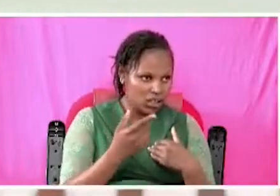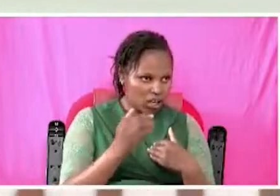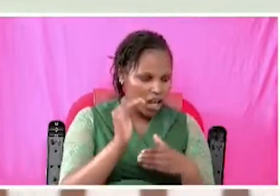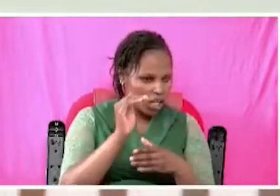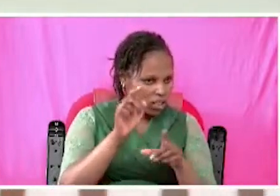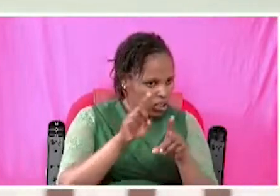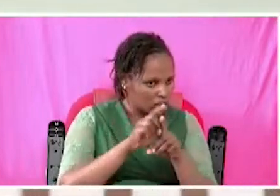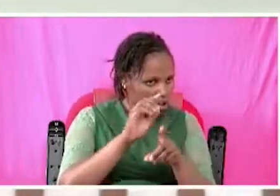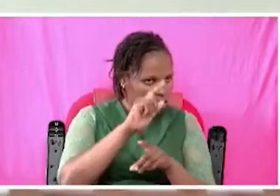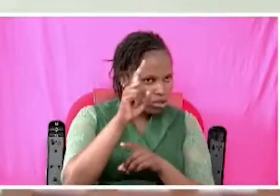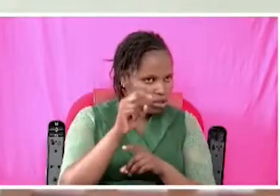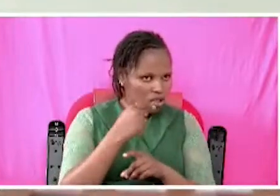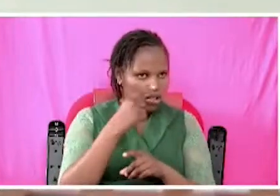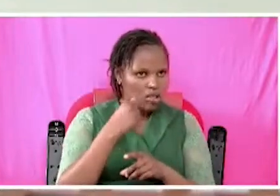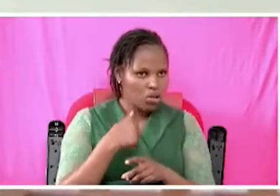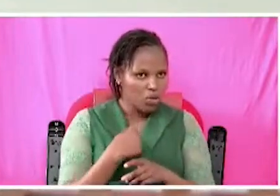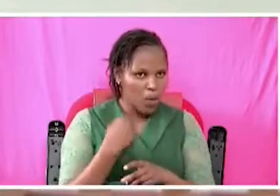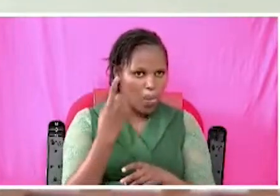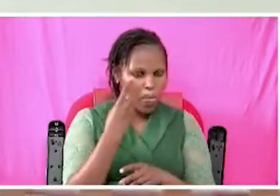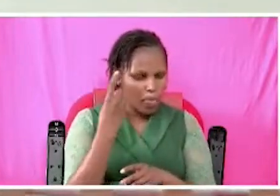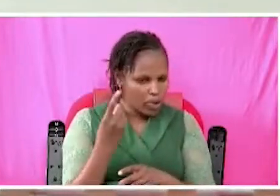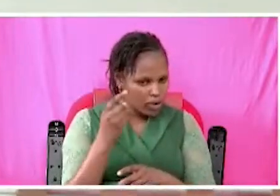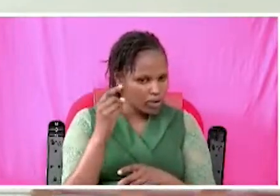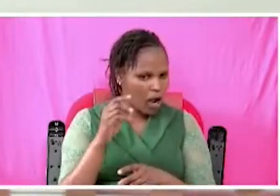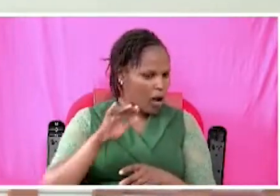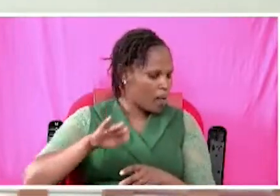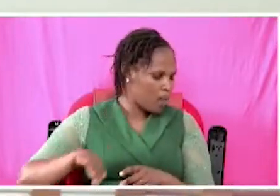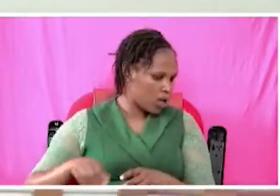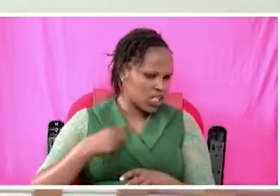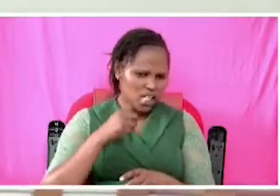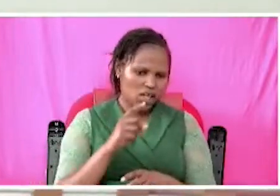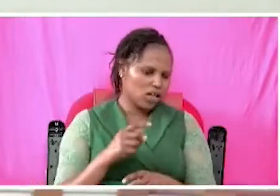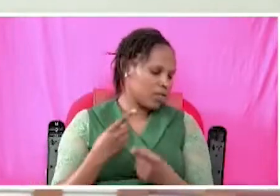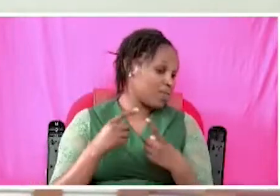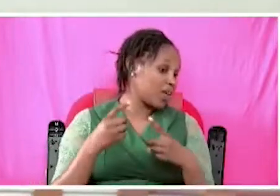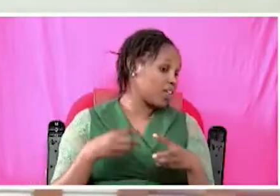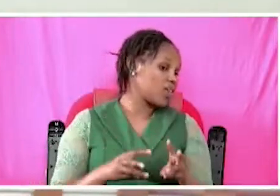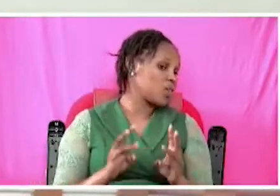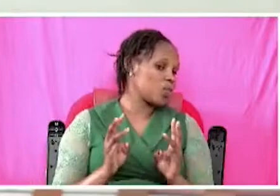question, he said, I'm the only one remaining. He tells him, no, by the way, Elijah,